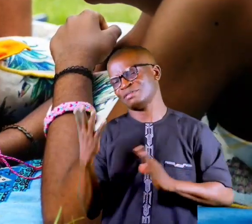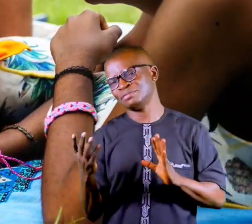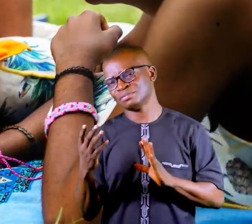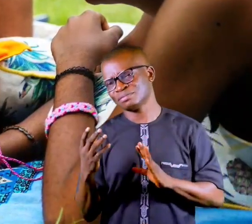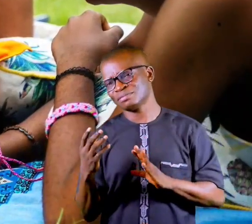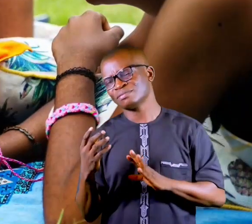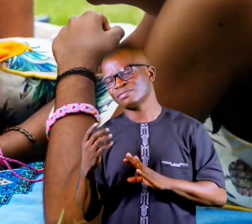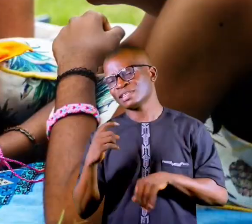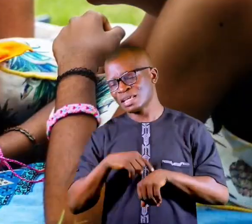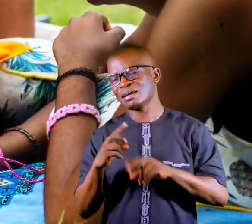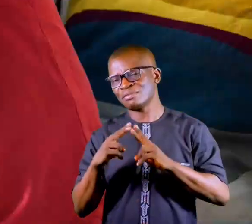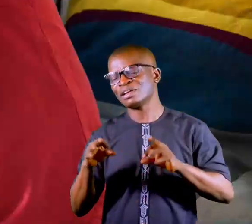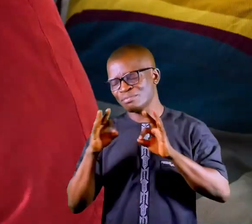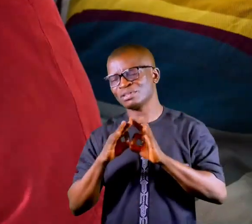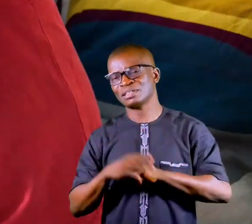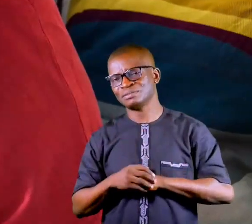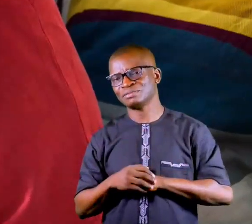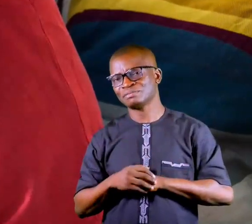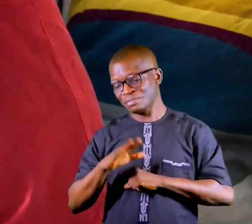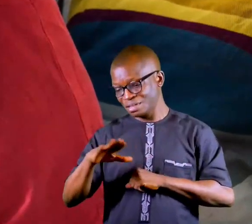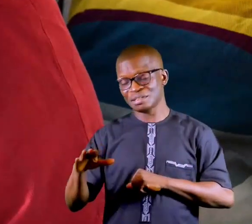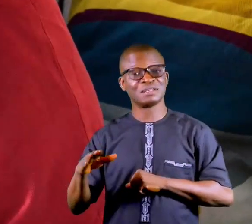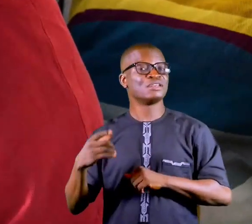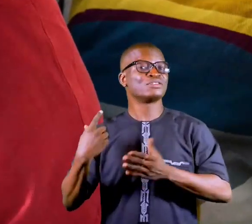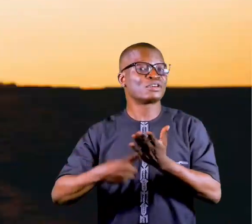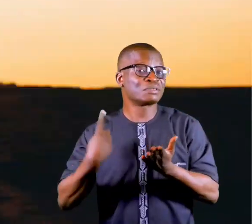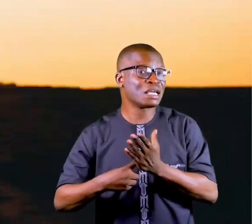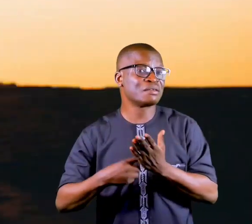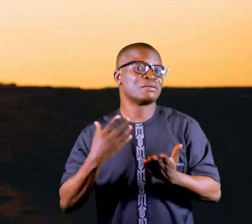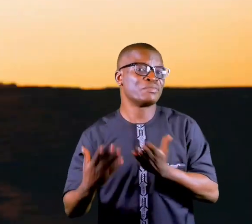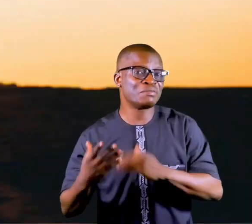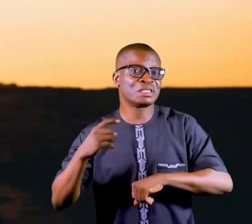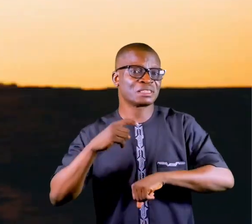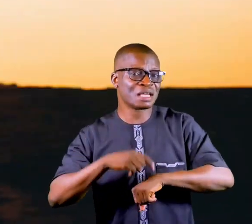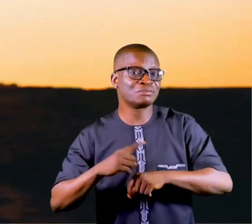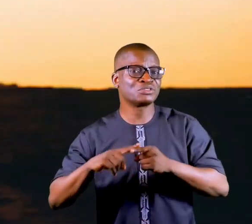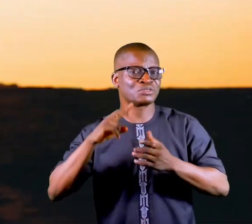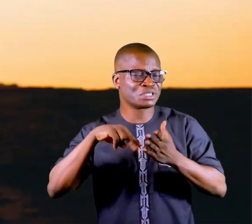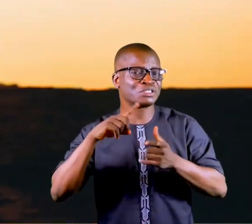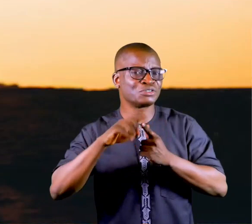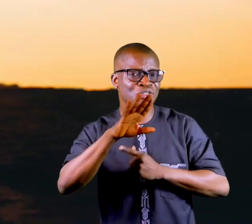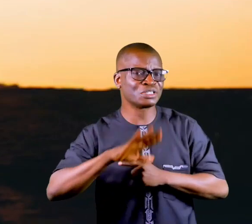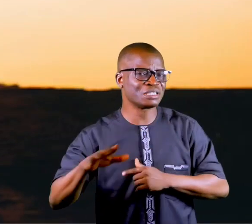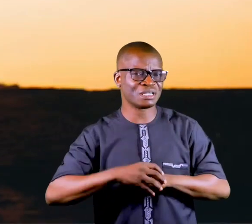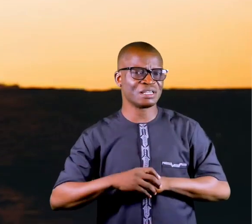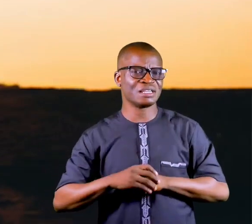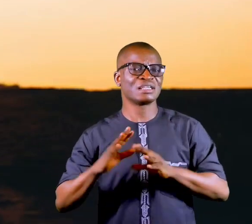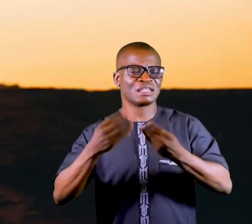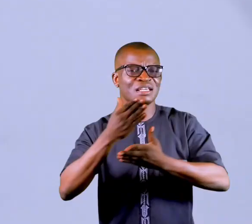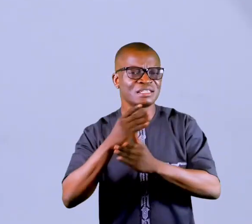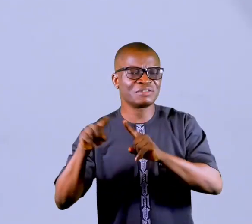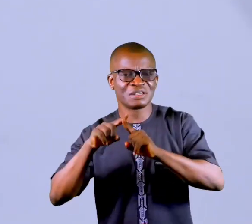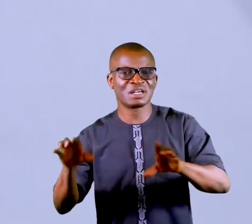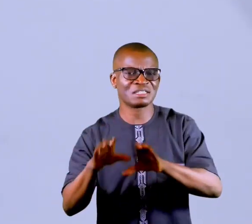them. Time to just relax with the child. It could be, you know, time to read to the child, but let the child decide the activity.